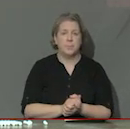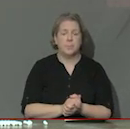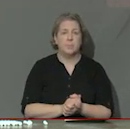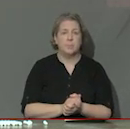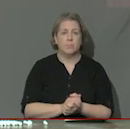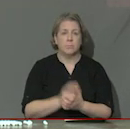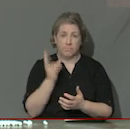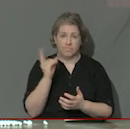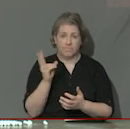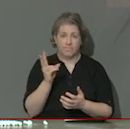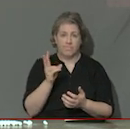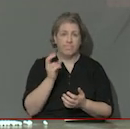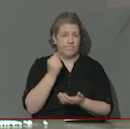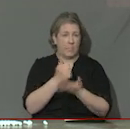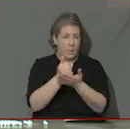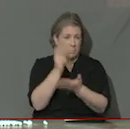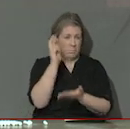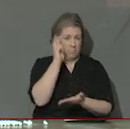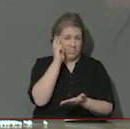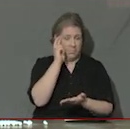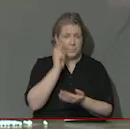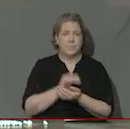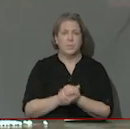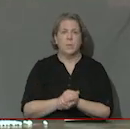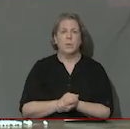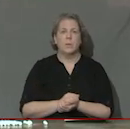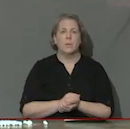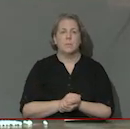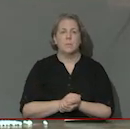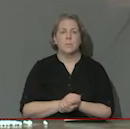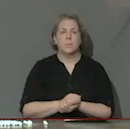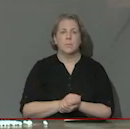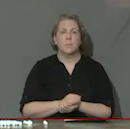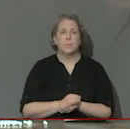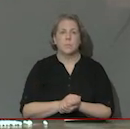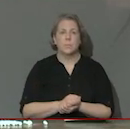again, just a little reminder, we did that.